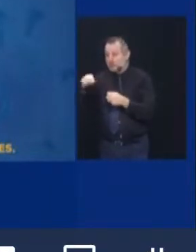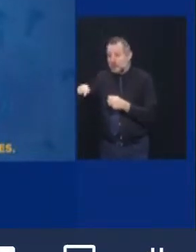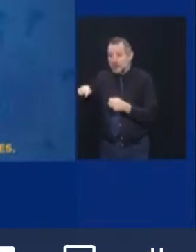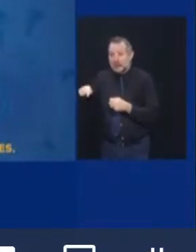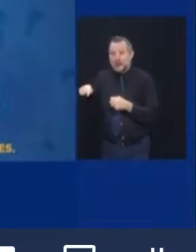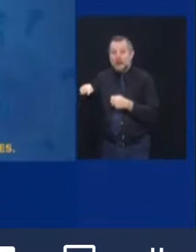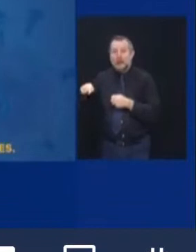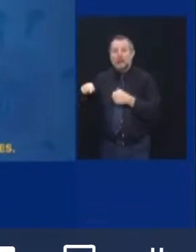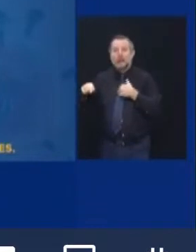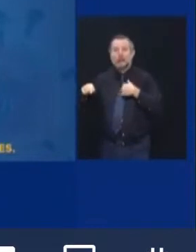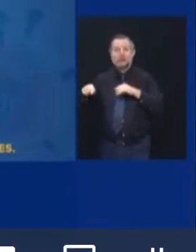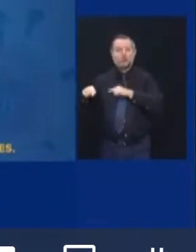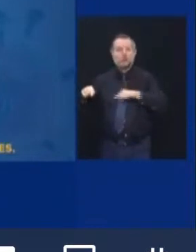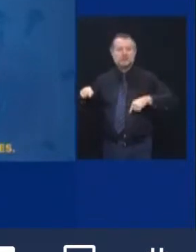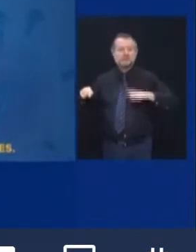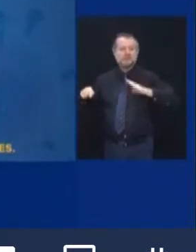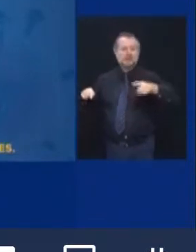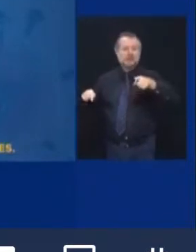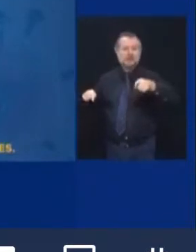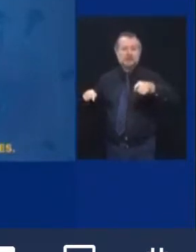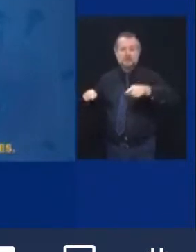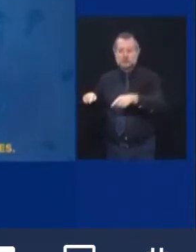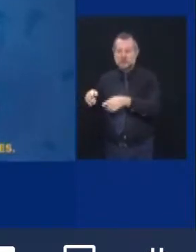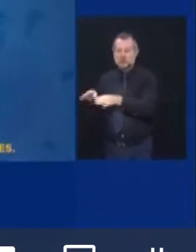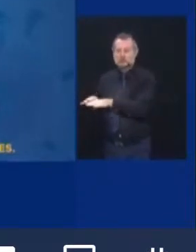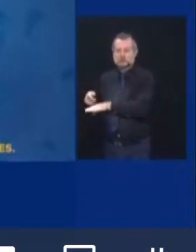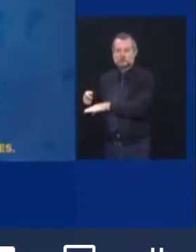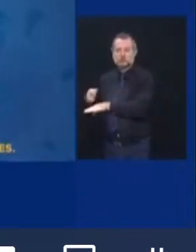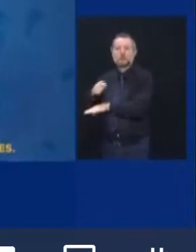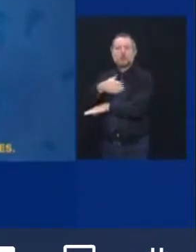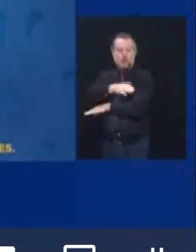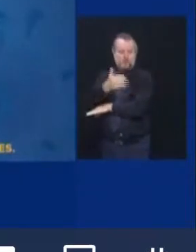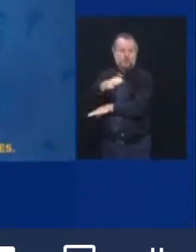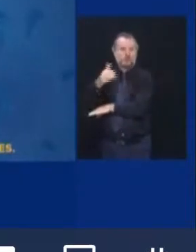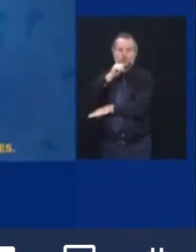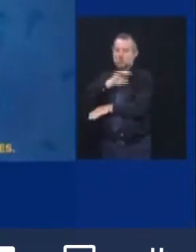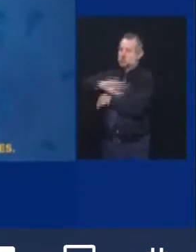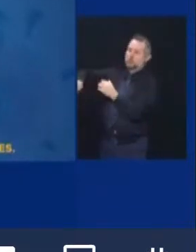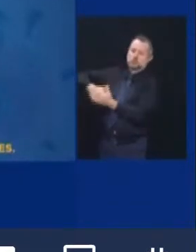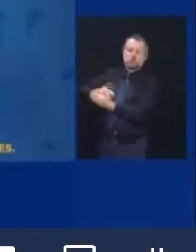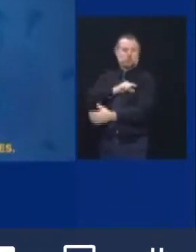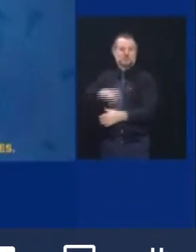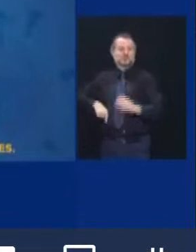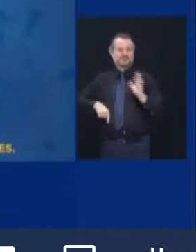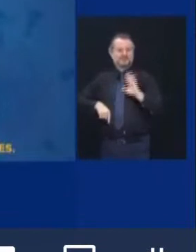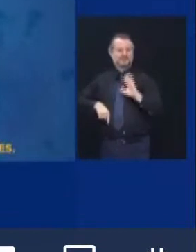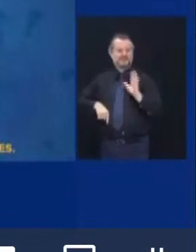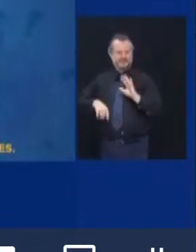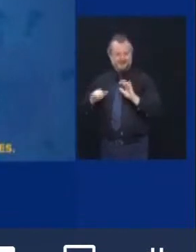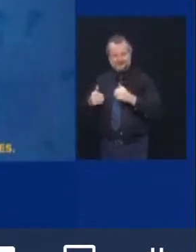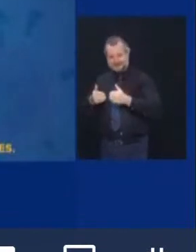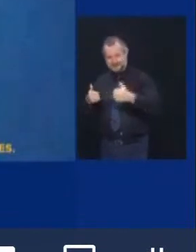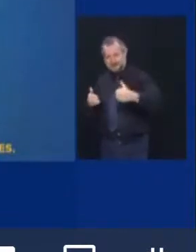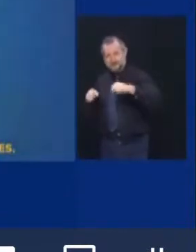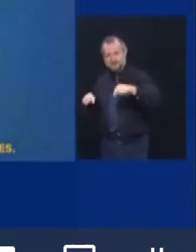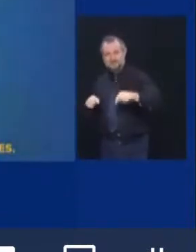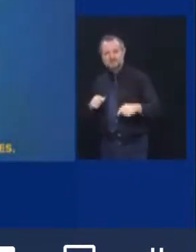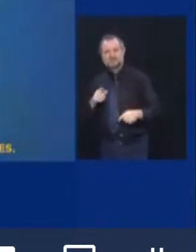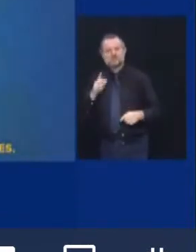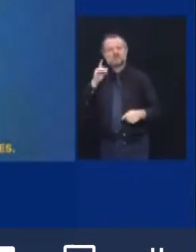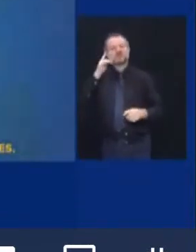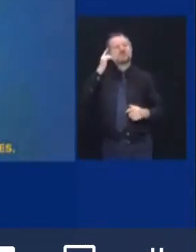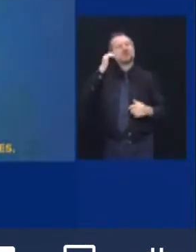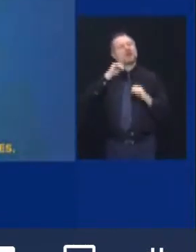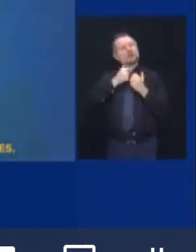in the rest of Queens, let alone Brooklyn, Bronx, et cetera, right? So it's much smarter, it's more effective,